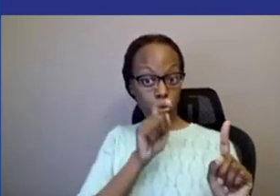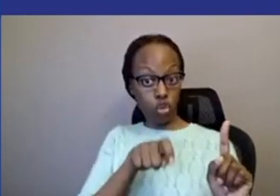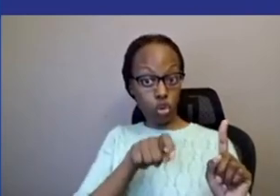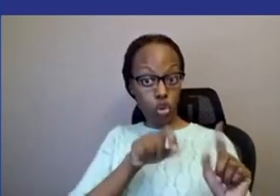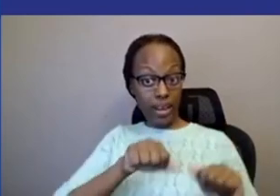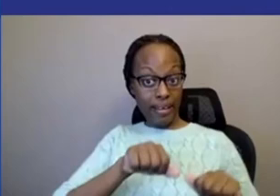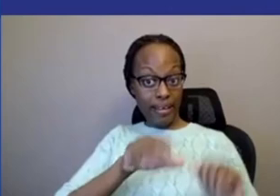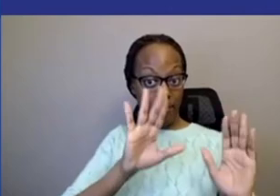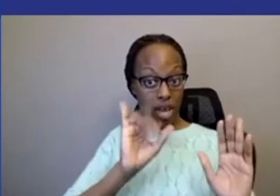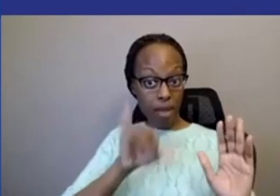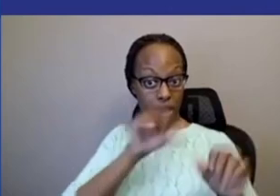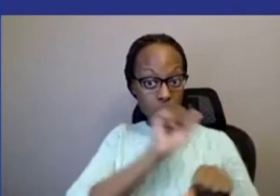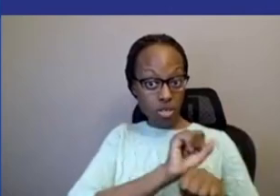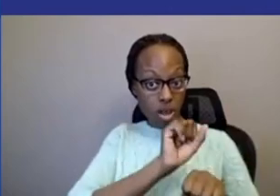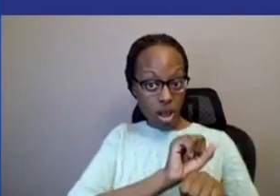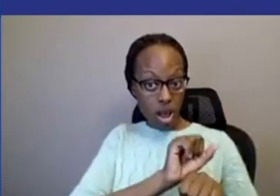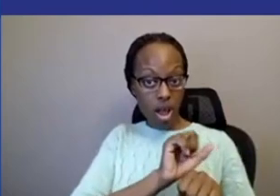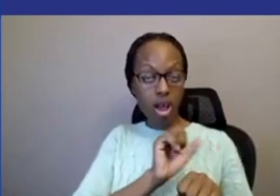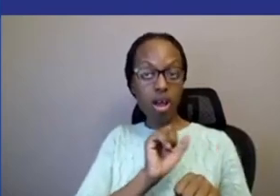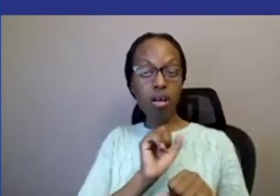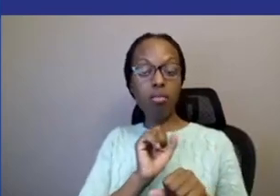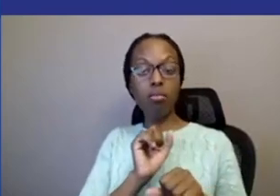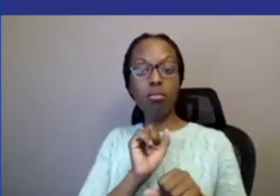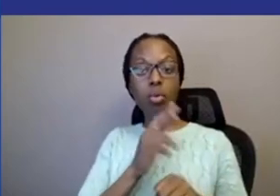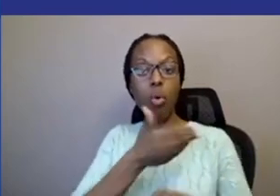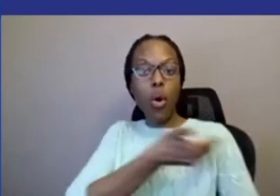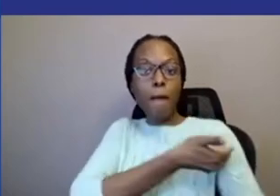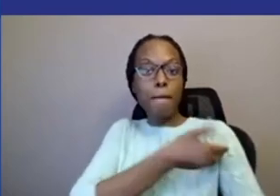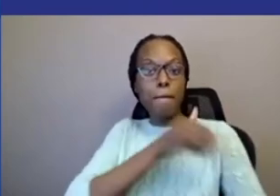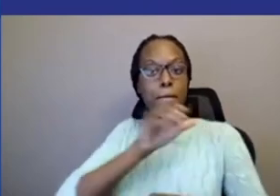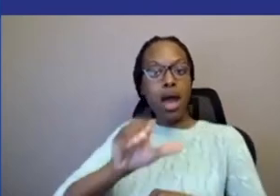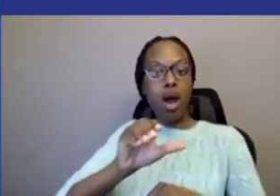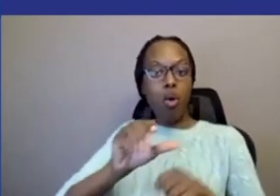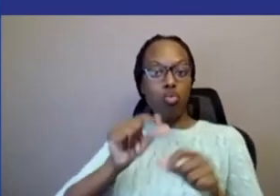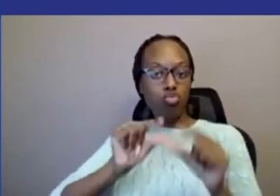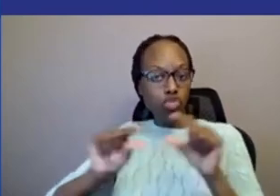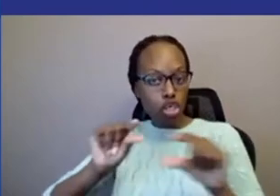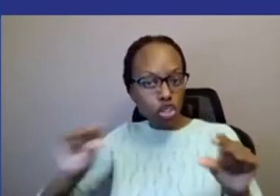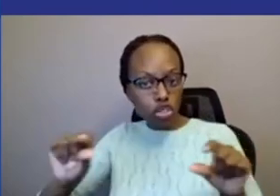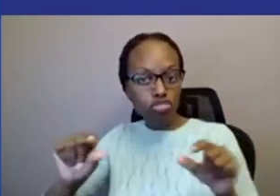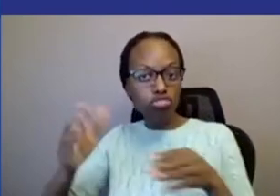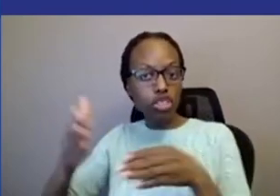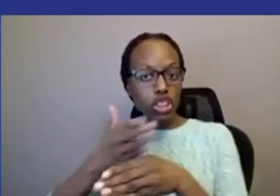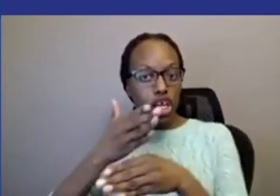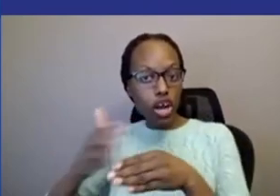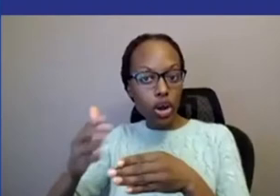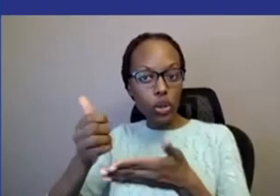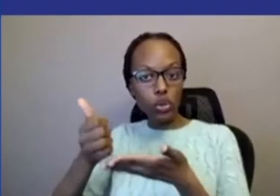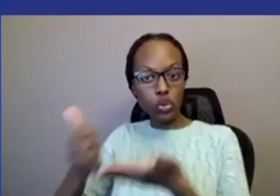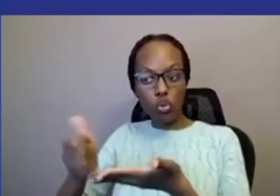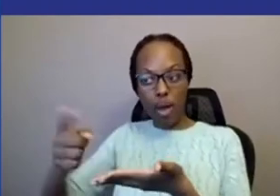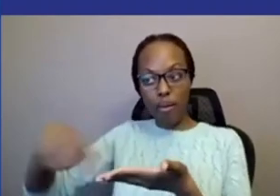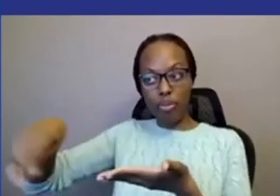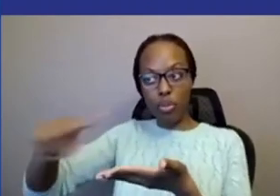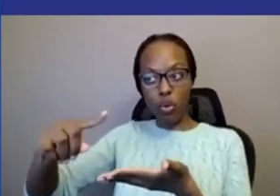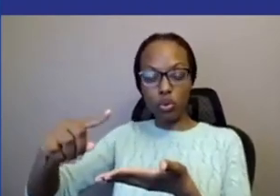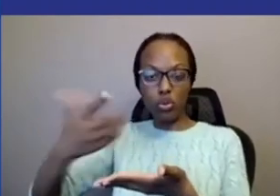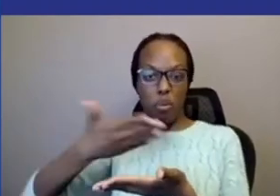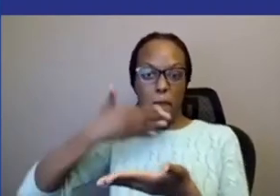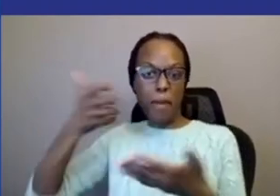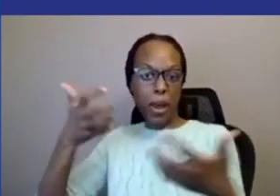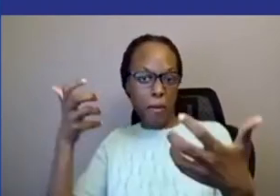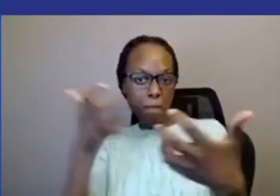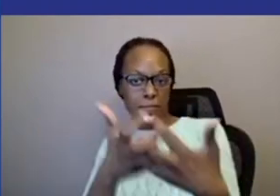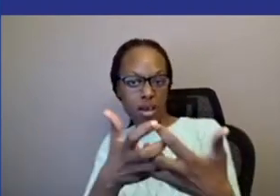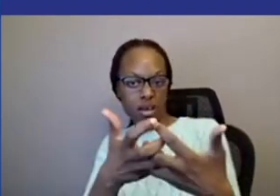or share the power in that job to uplift those who might be better suited or aligned for